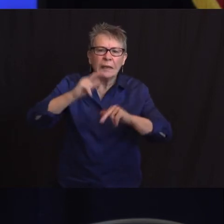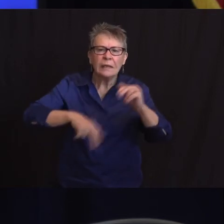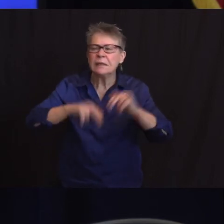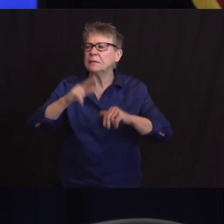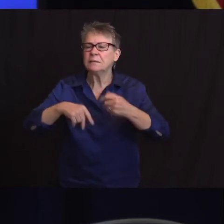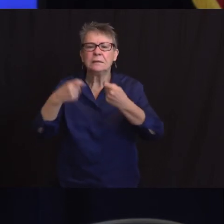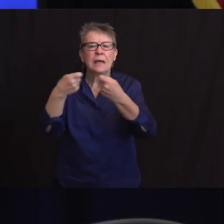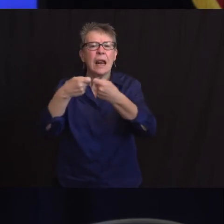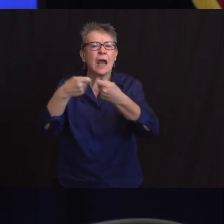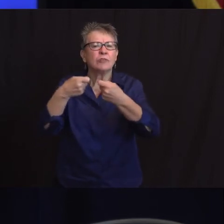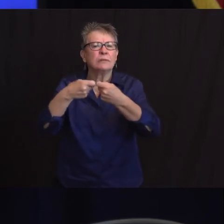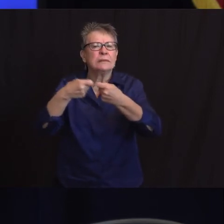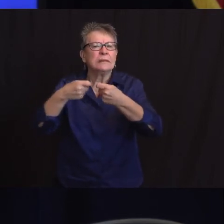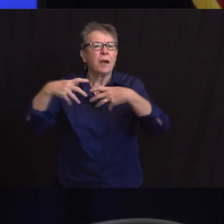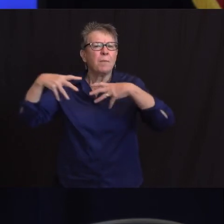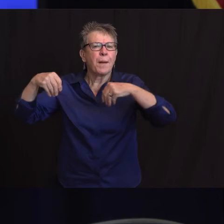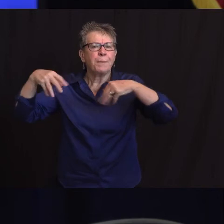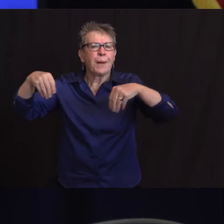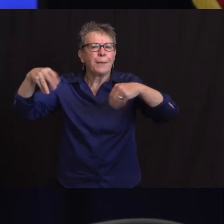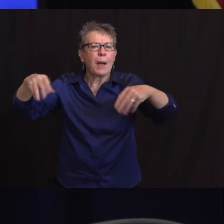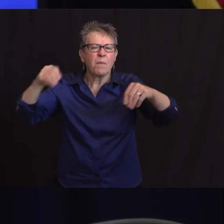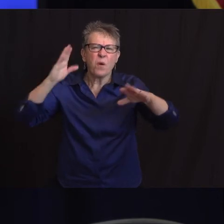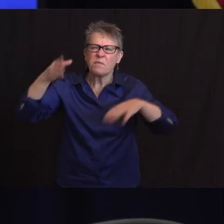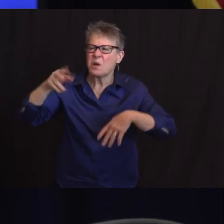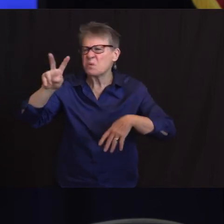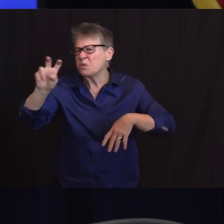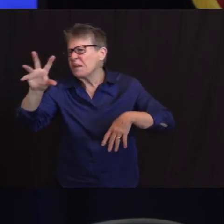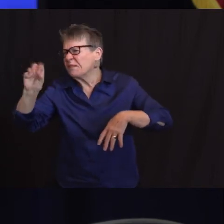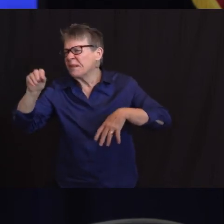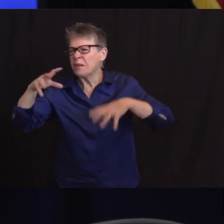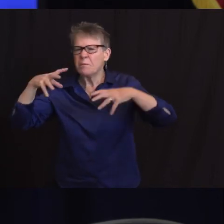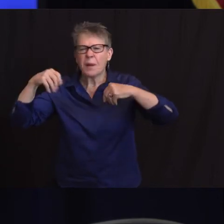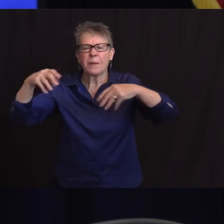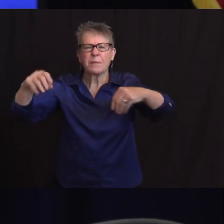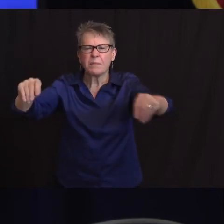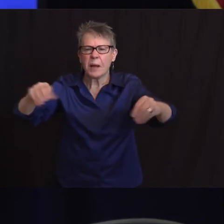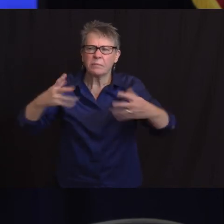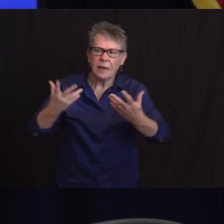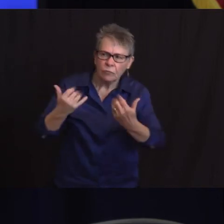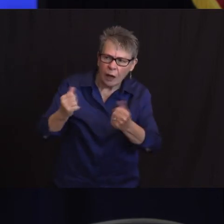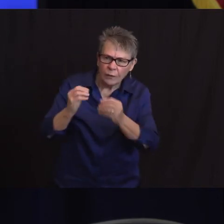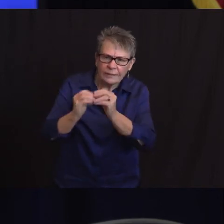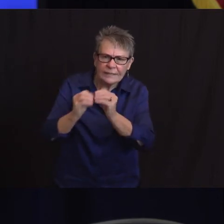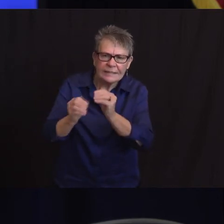again. And again, unfortunately, the validity of the